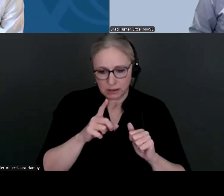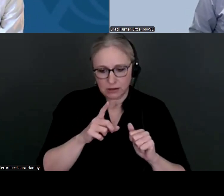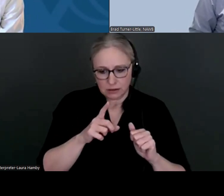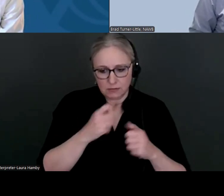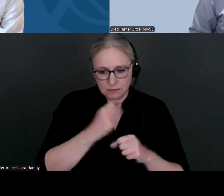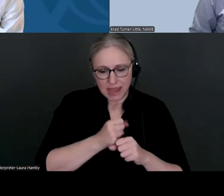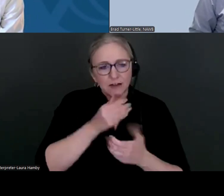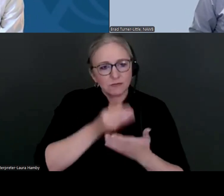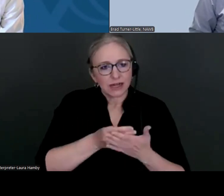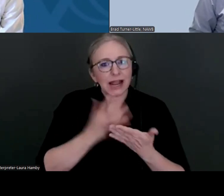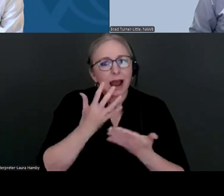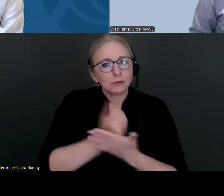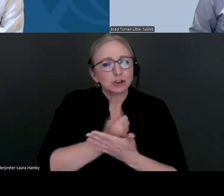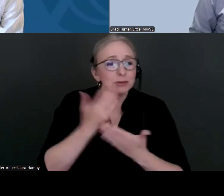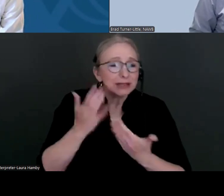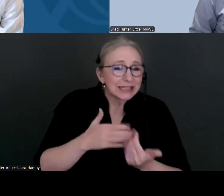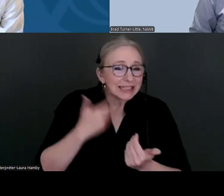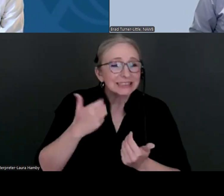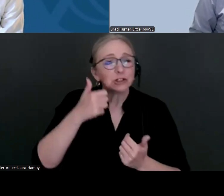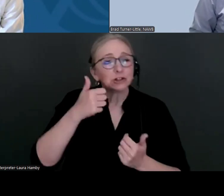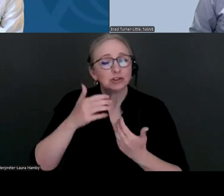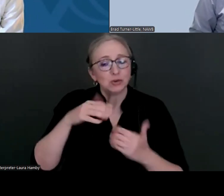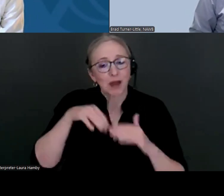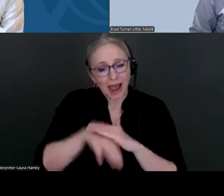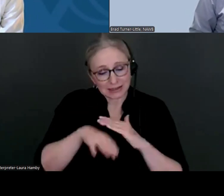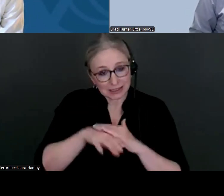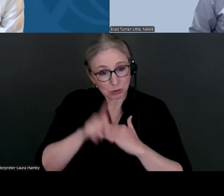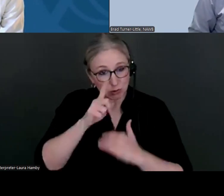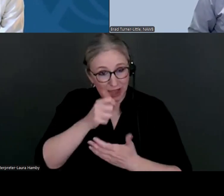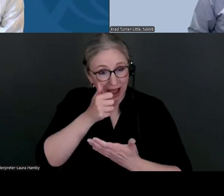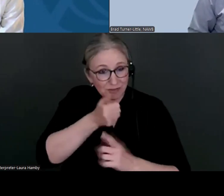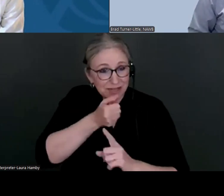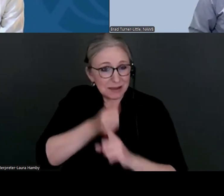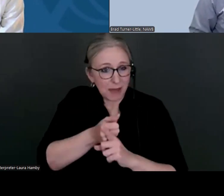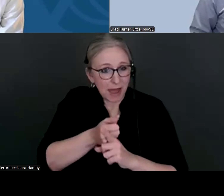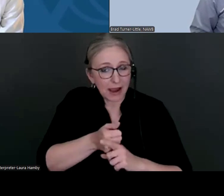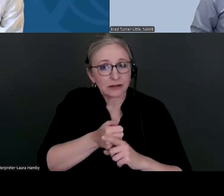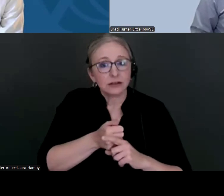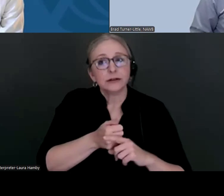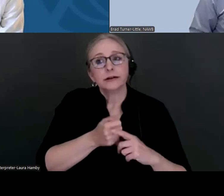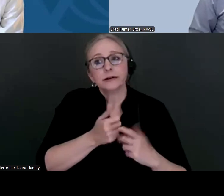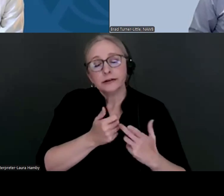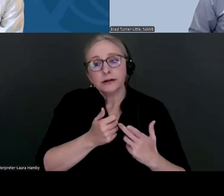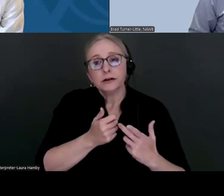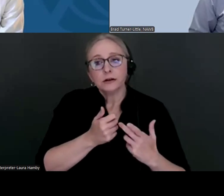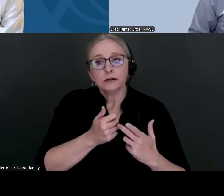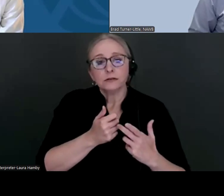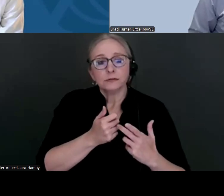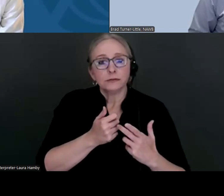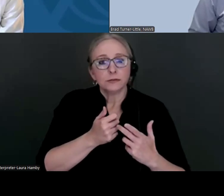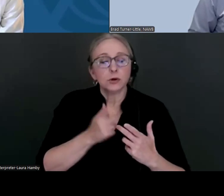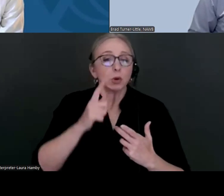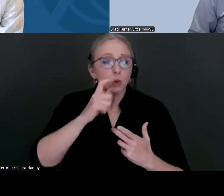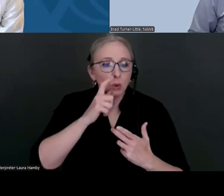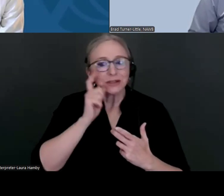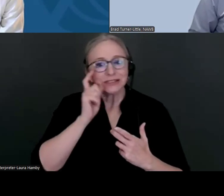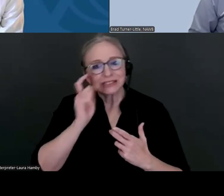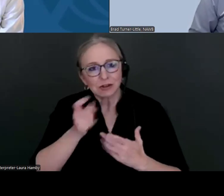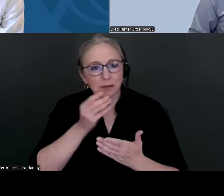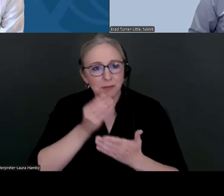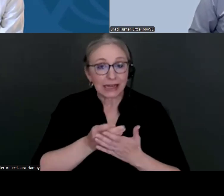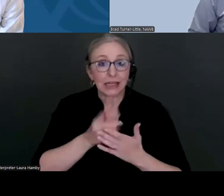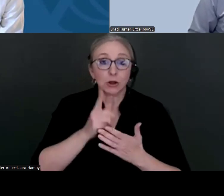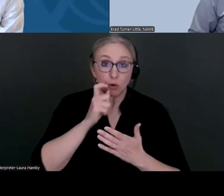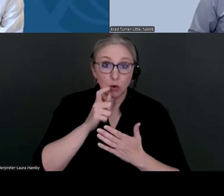funding opportunities just easier to access. And we really think that will have an impact in terms of who gets the grants and therefore who